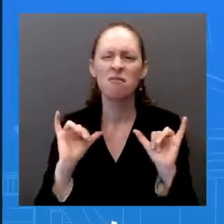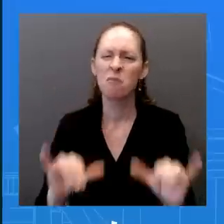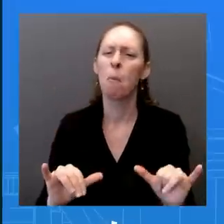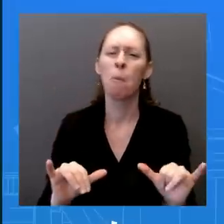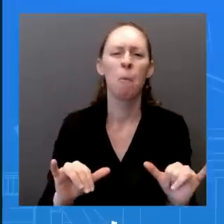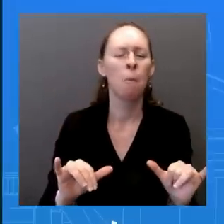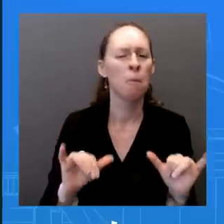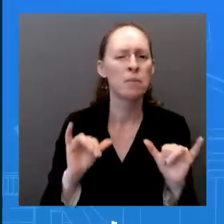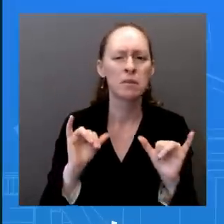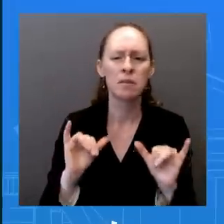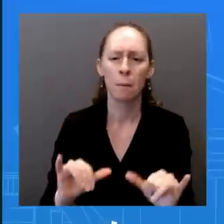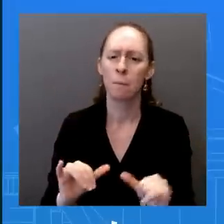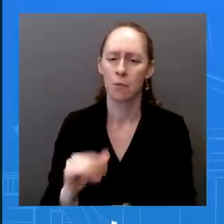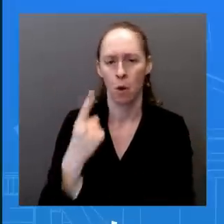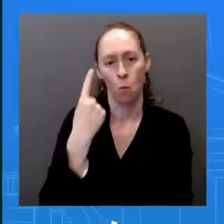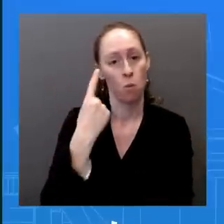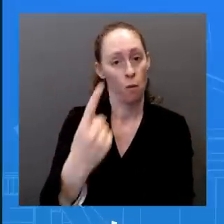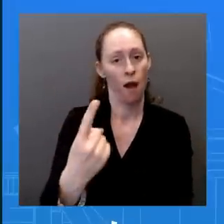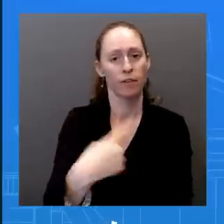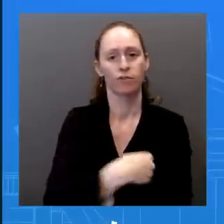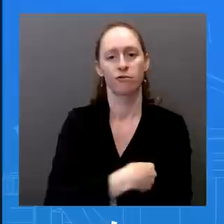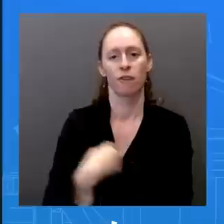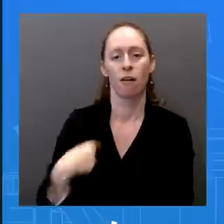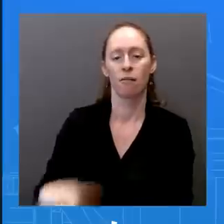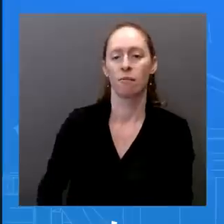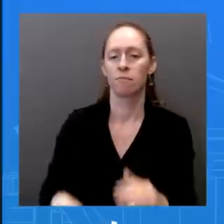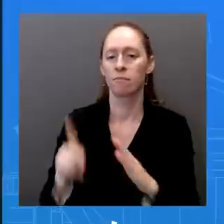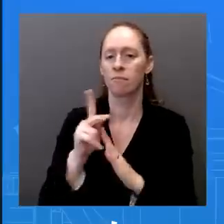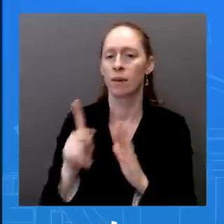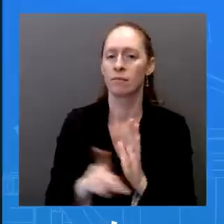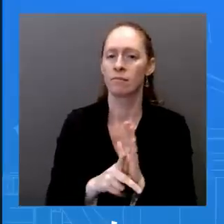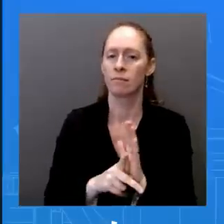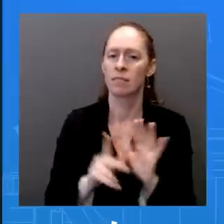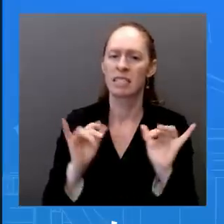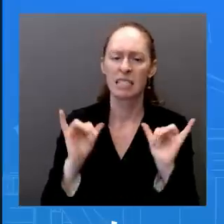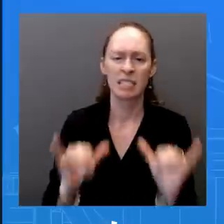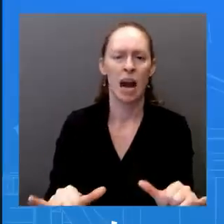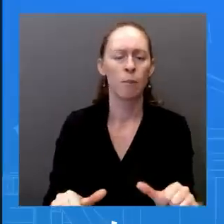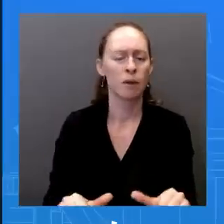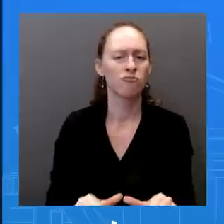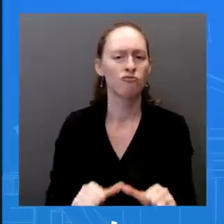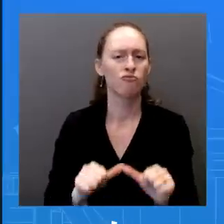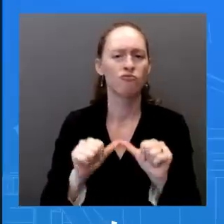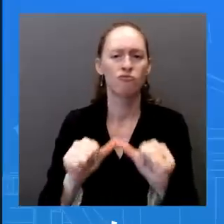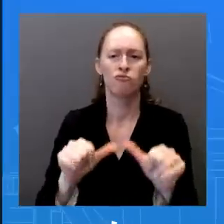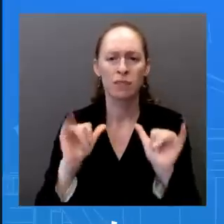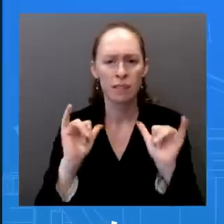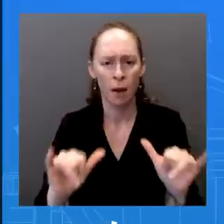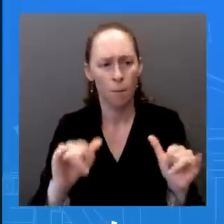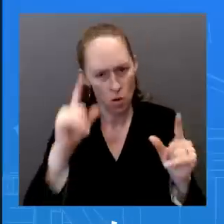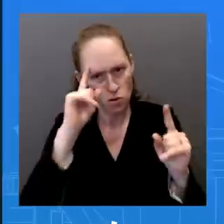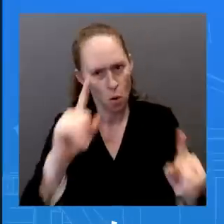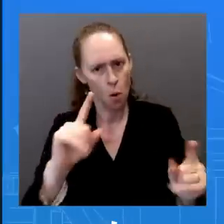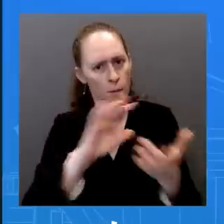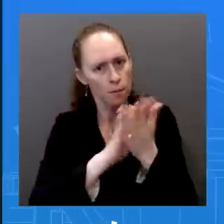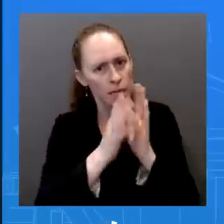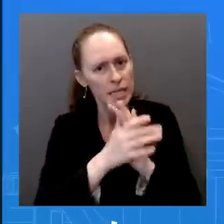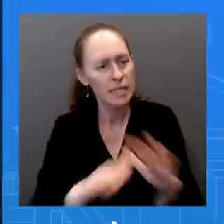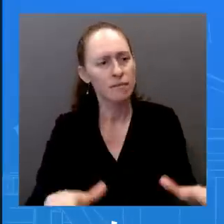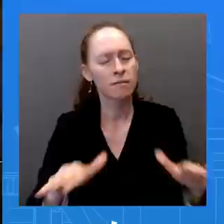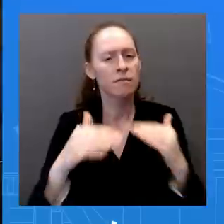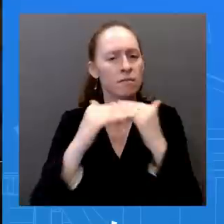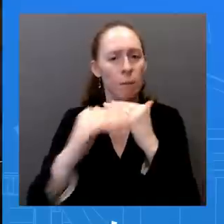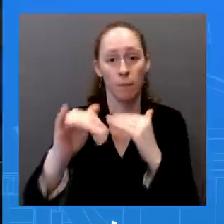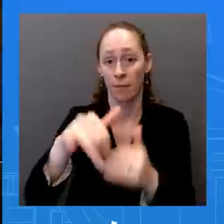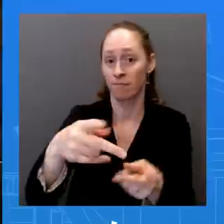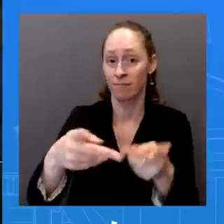and has helped keep peace and stability across the Taiwan Strait for decades. Yeah. Jake, assuming that this situation in Ukraine is going to be solved